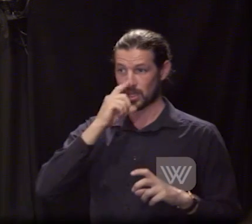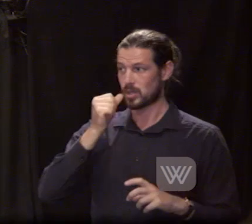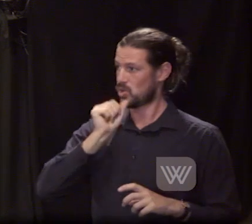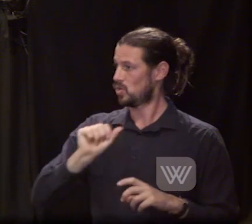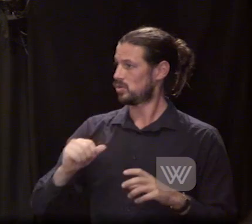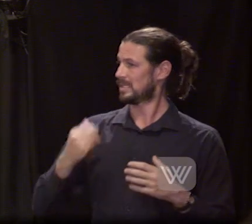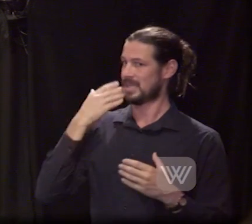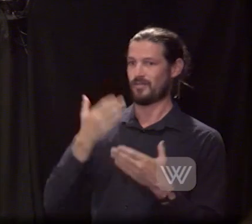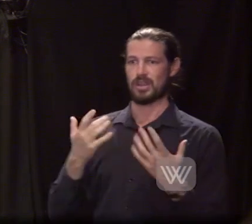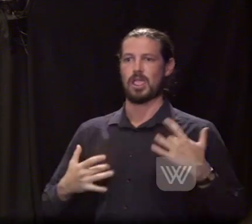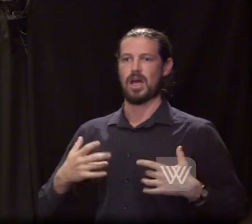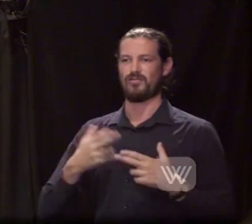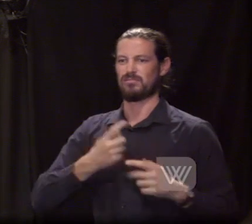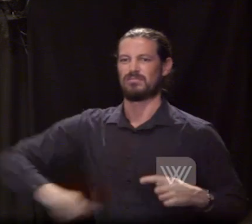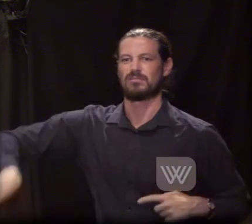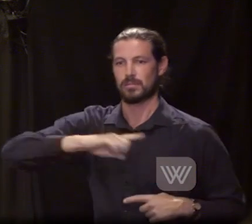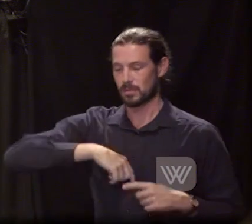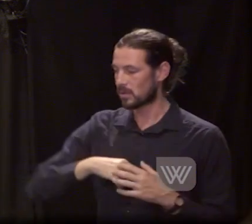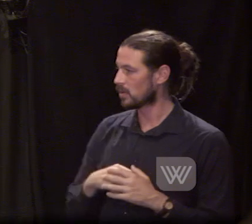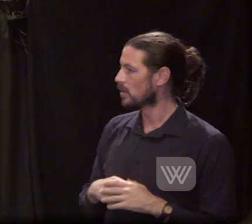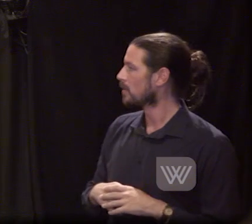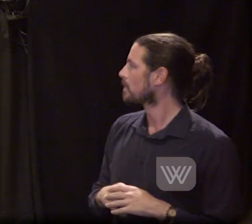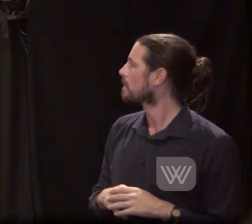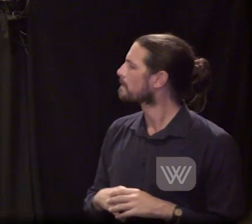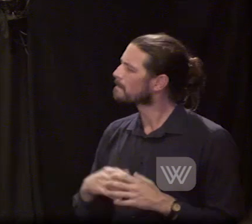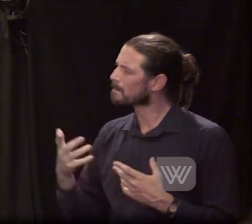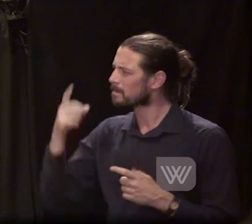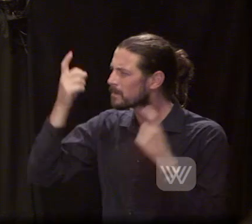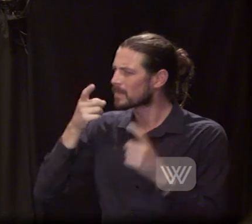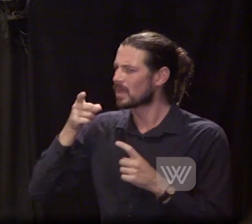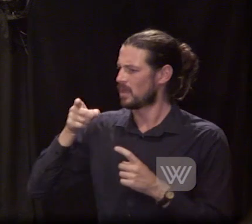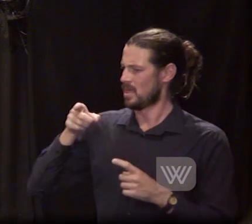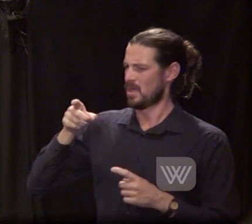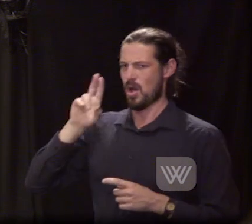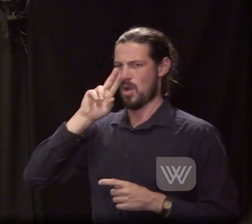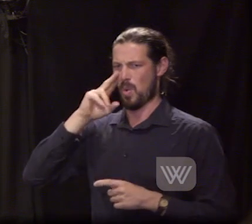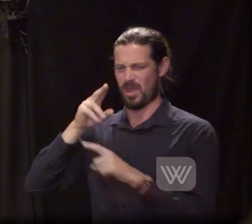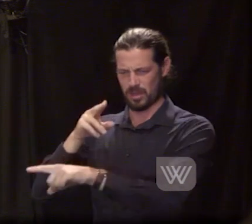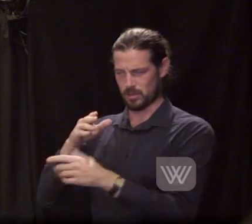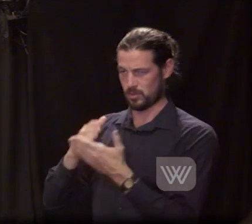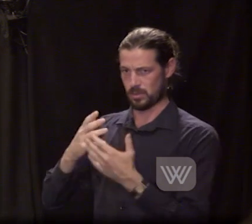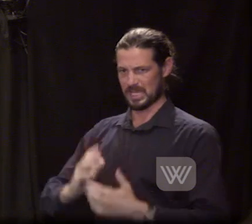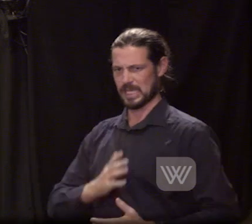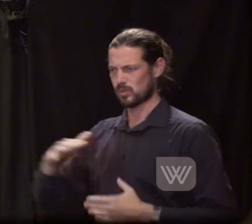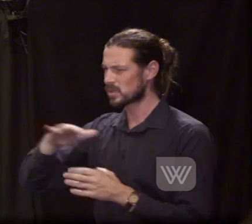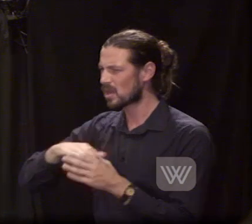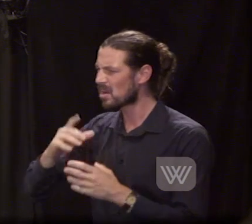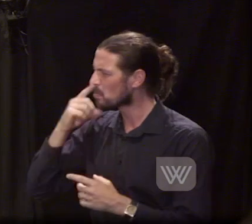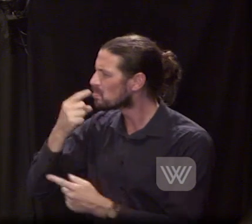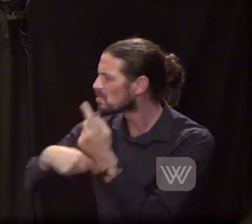What about the actual structure, the location itself? Hawaii is a fascinating place,